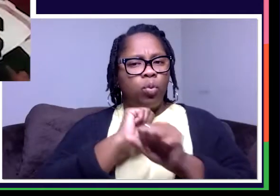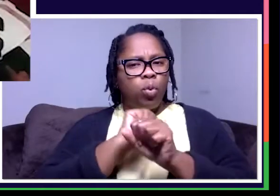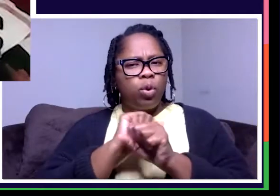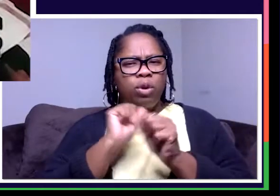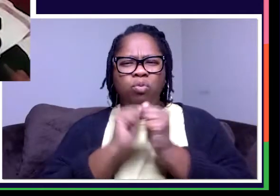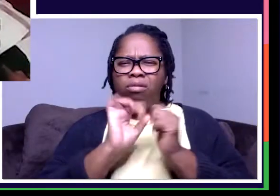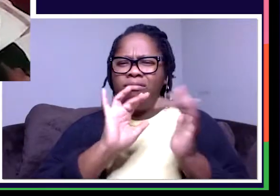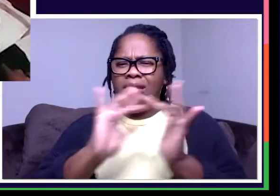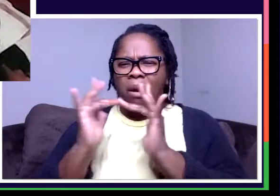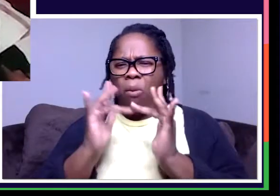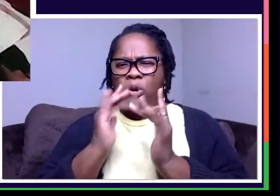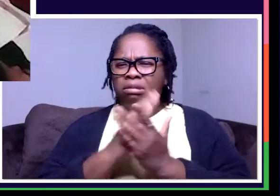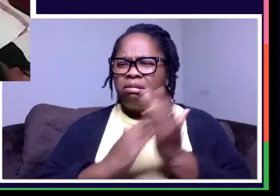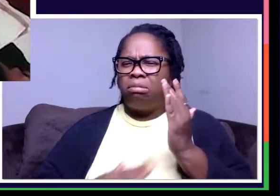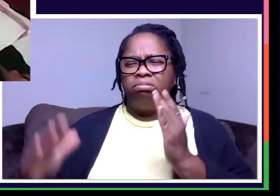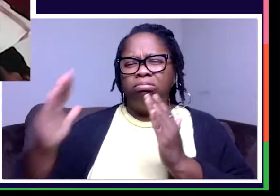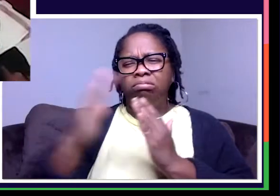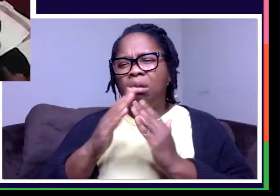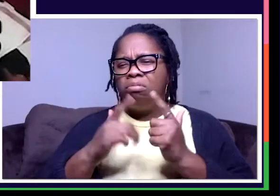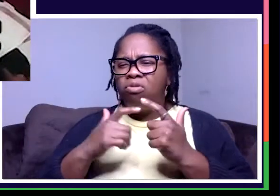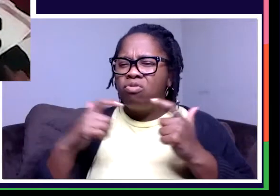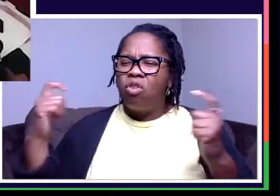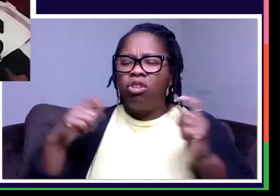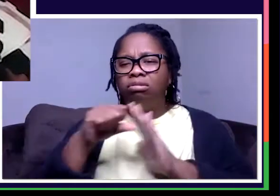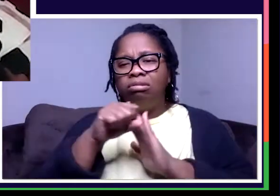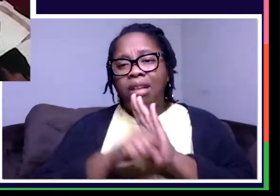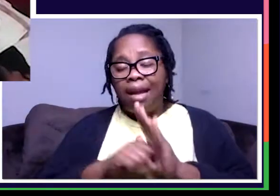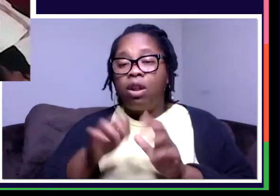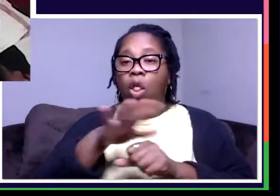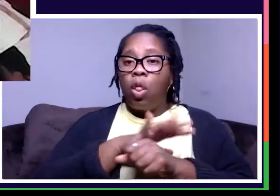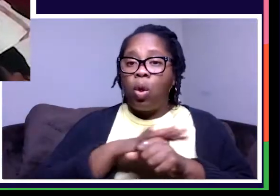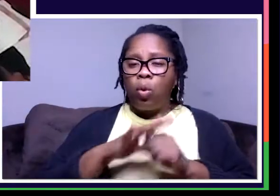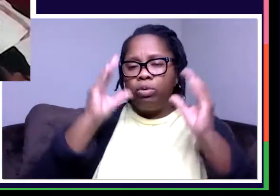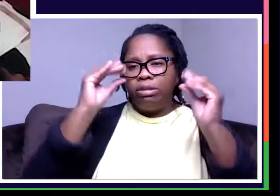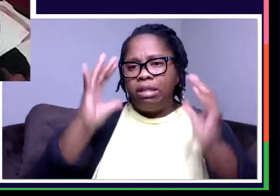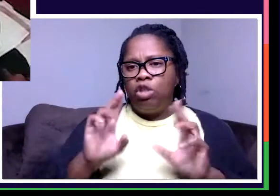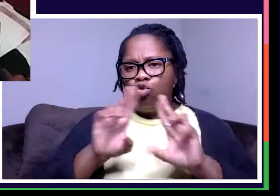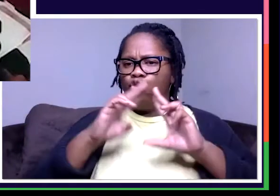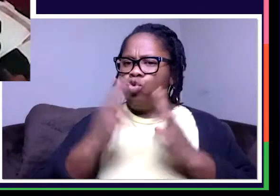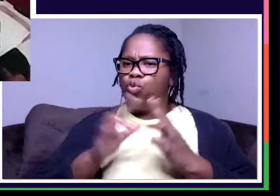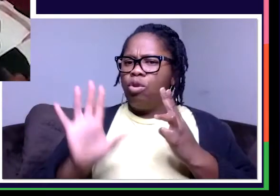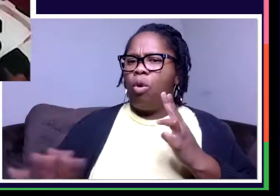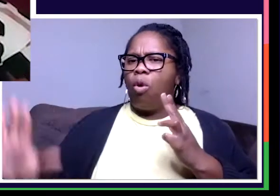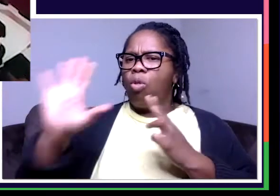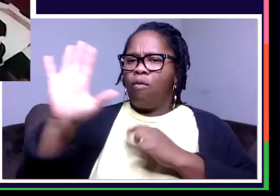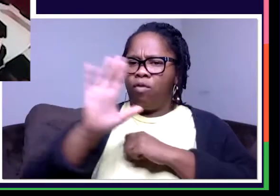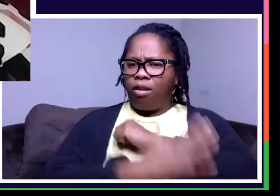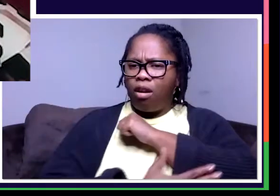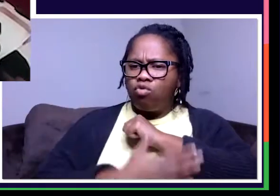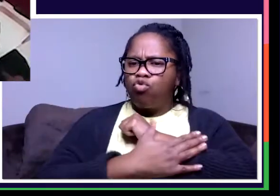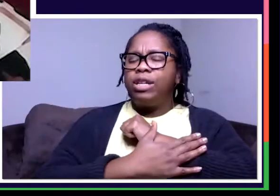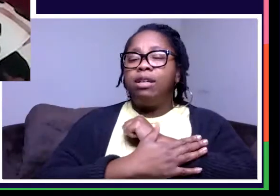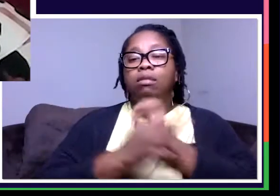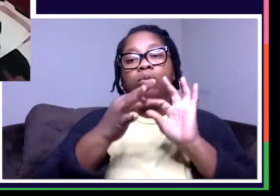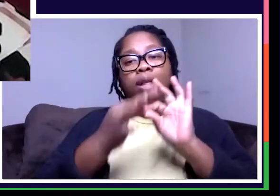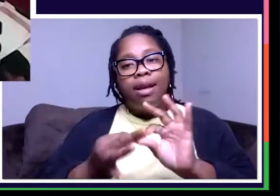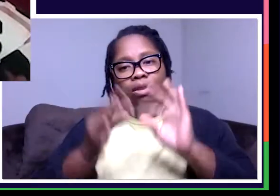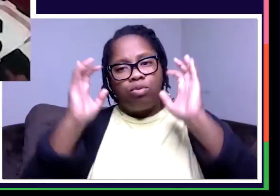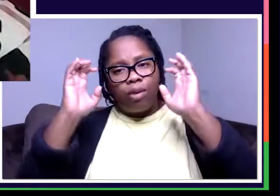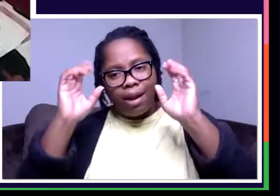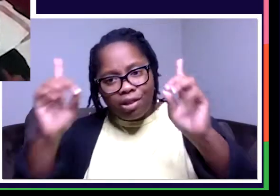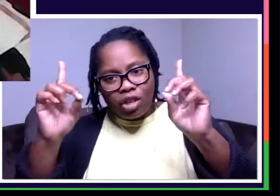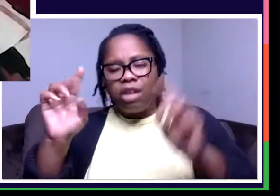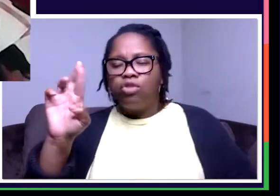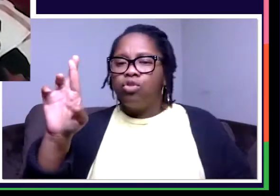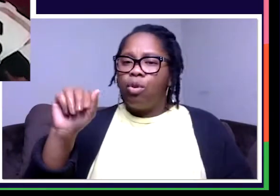while now, we've been working with the network of some of the largest state and local teachers unions in the country